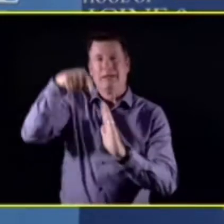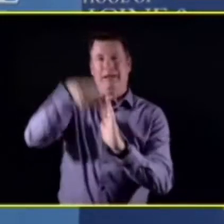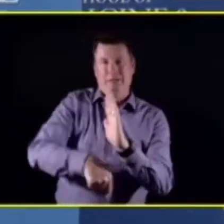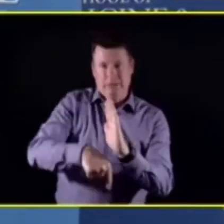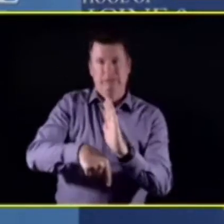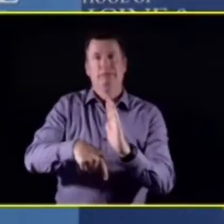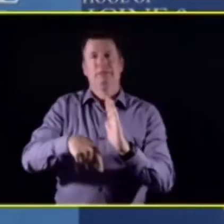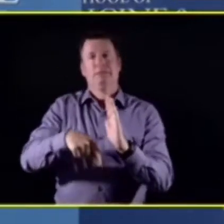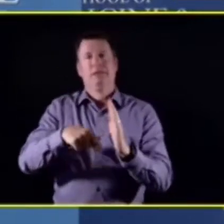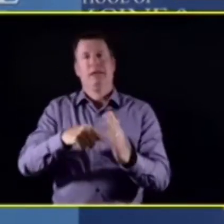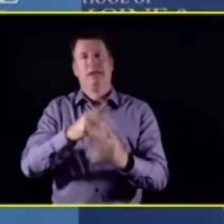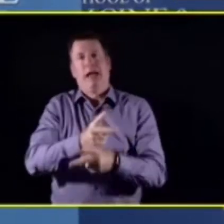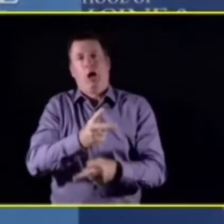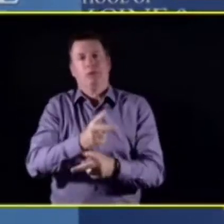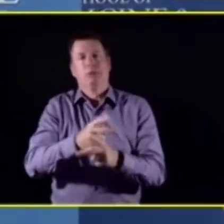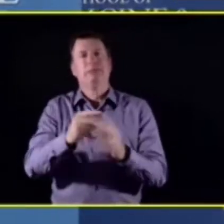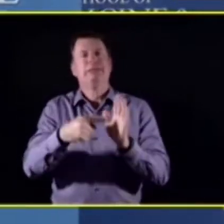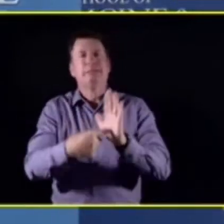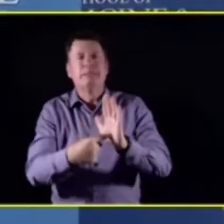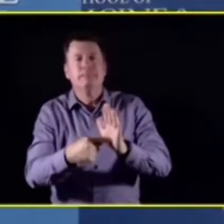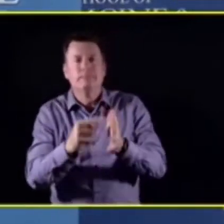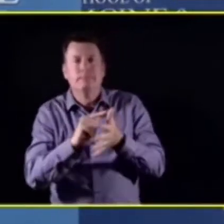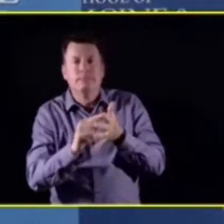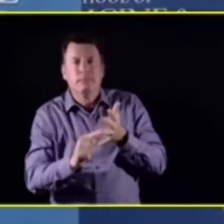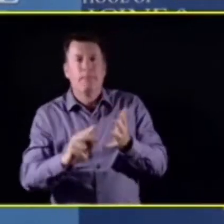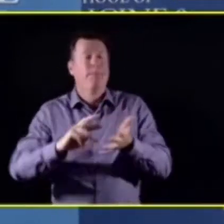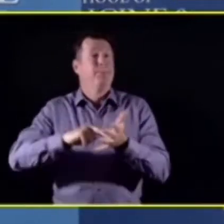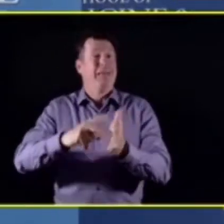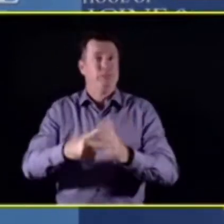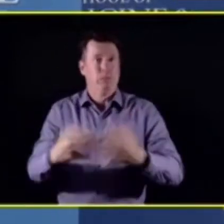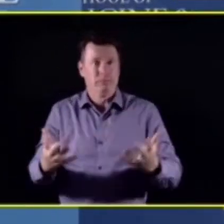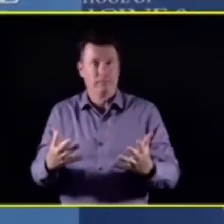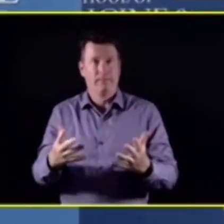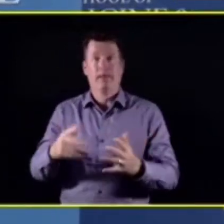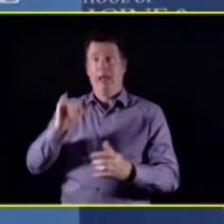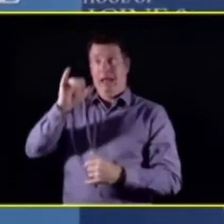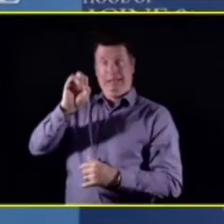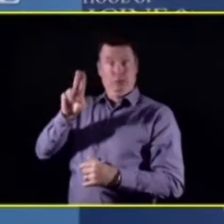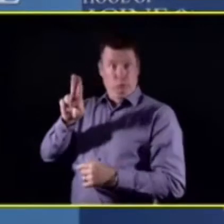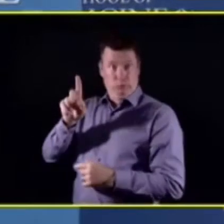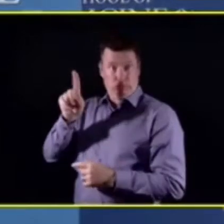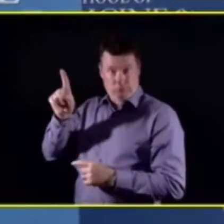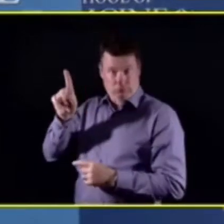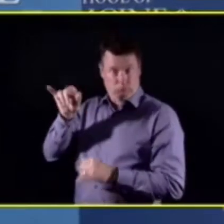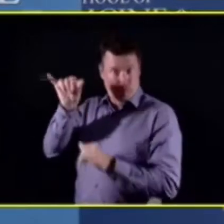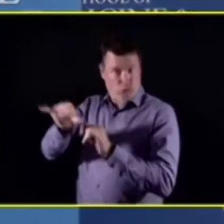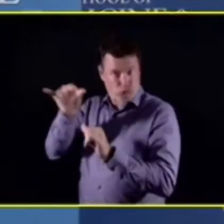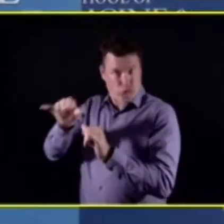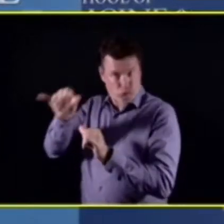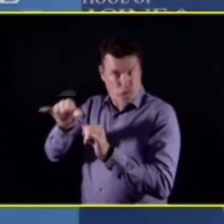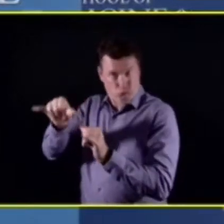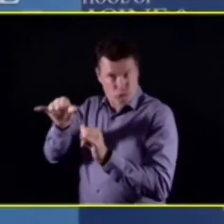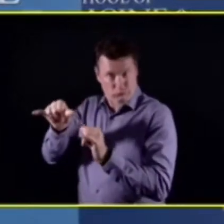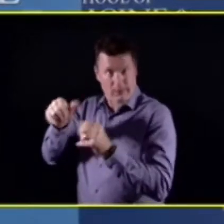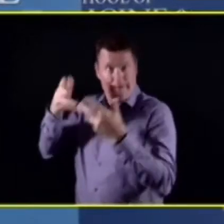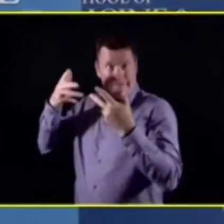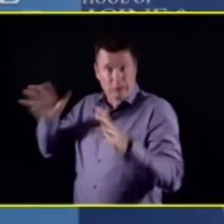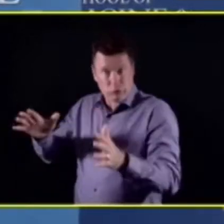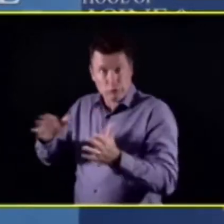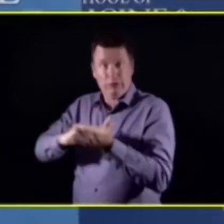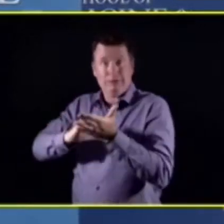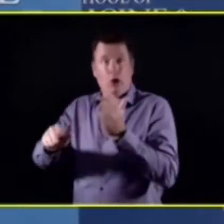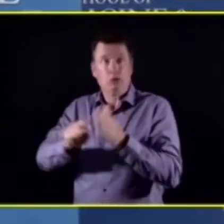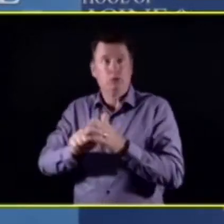physical disability, sometimes cognitive and sometimes psychological disability after hospital discharge.